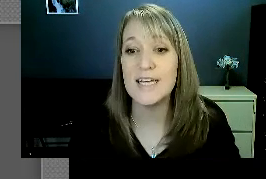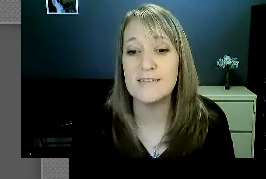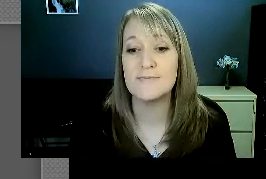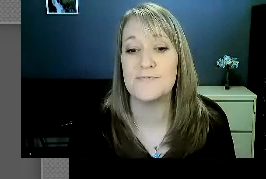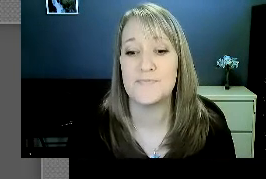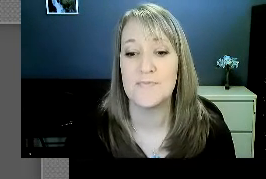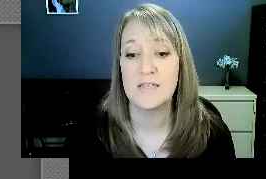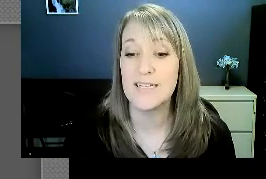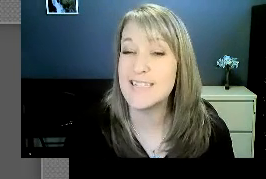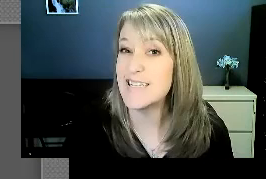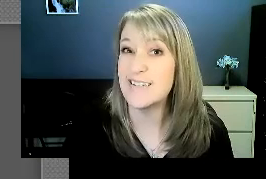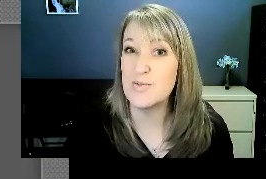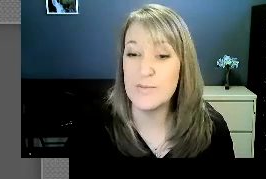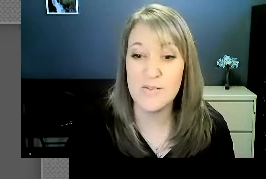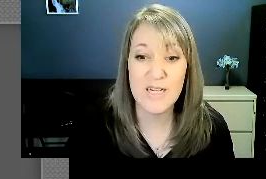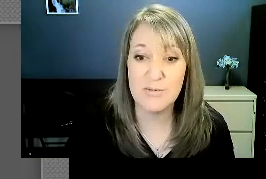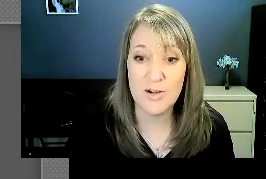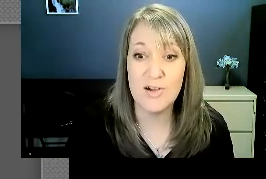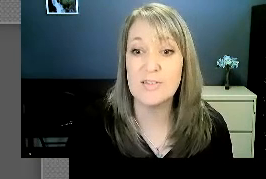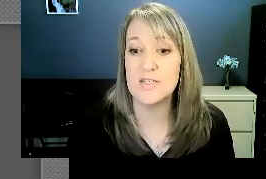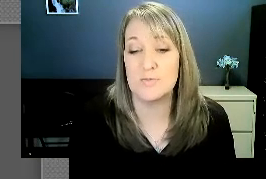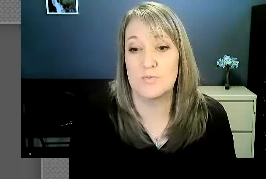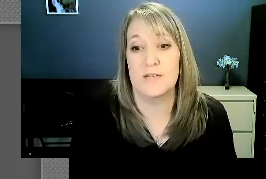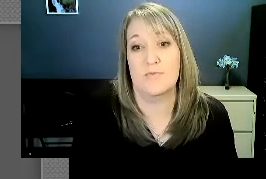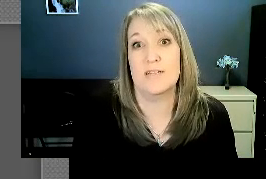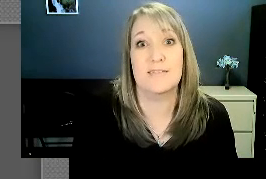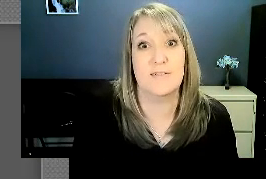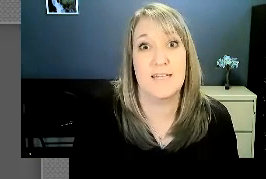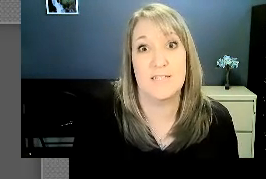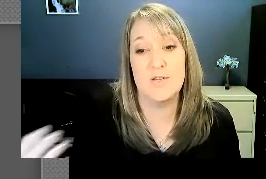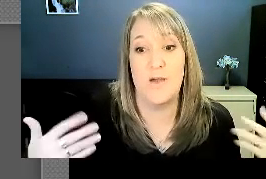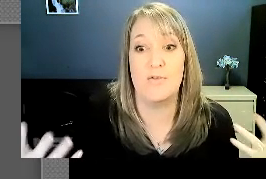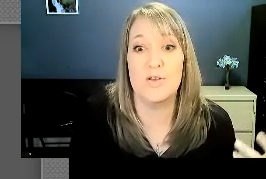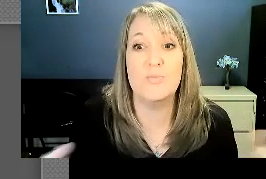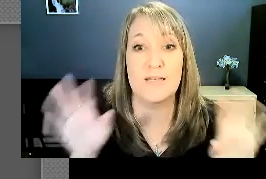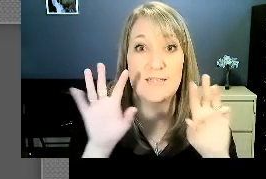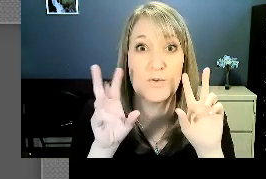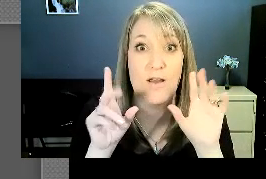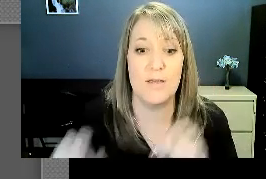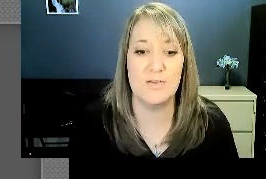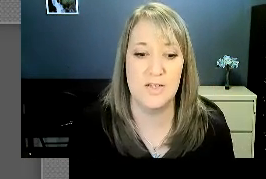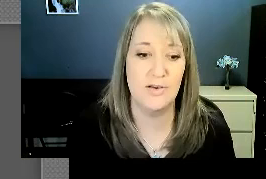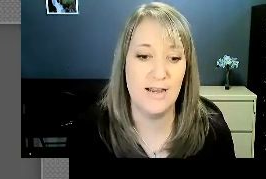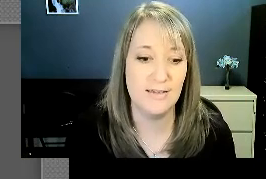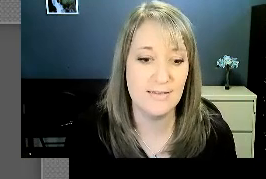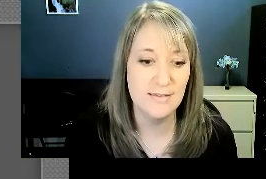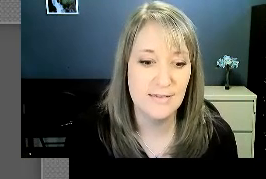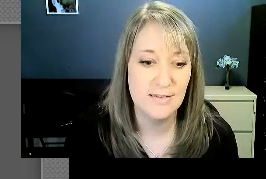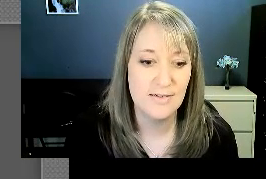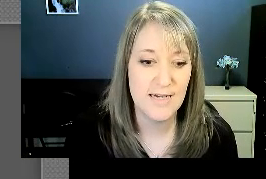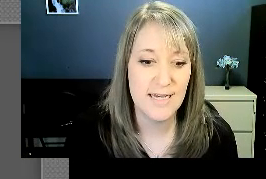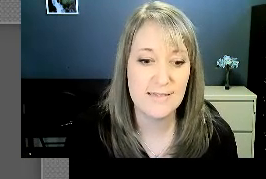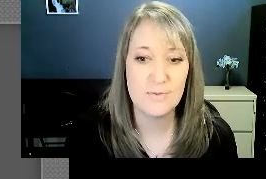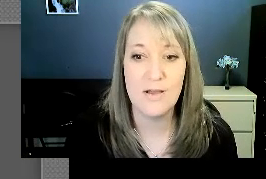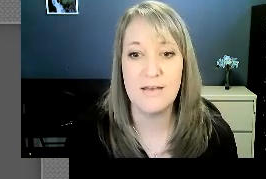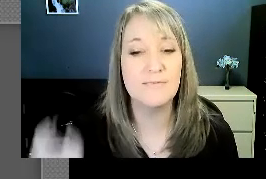Like that? Like I said, don't worry about right and wrong. Just what does it look like to you? How could you best describe it using your hands?